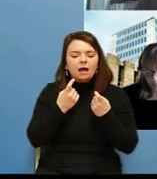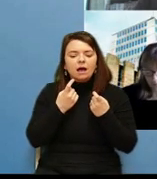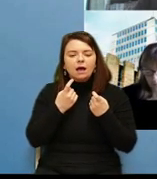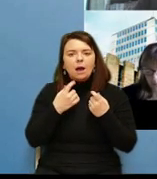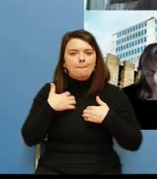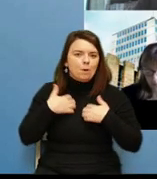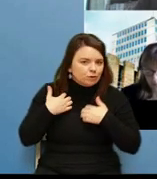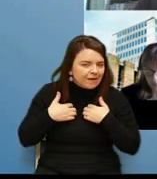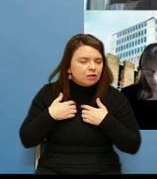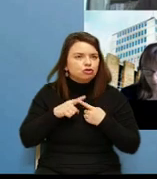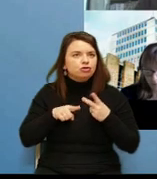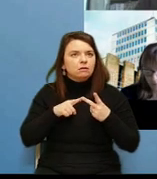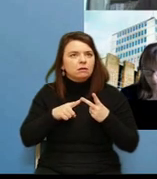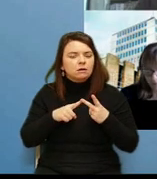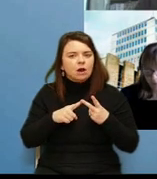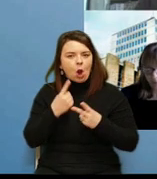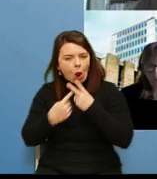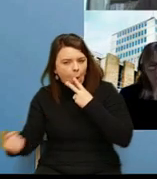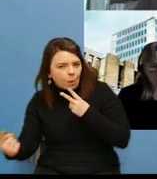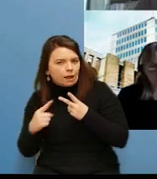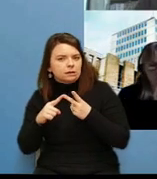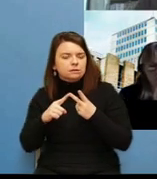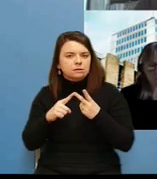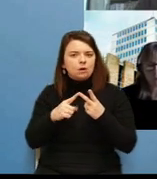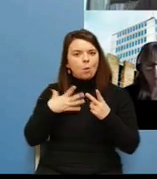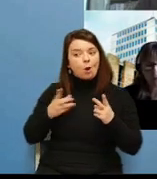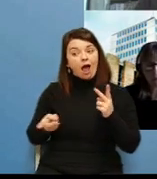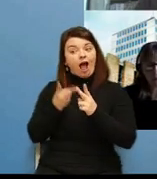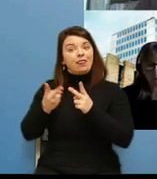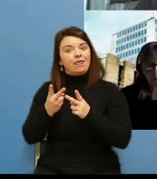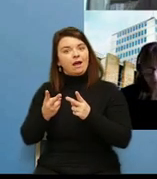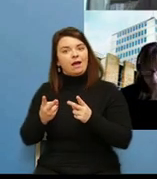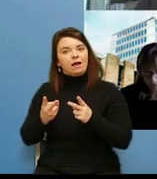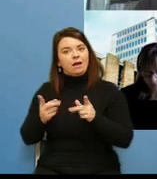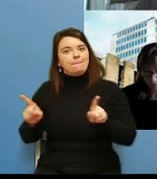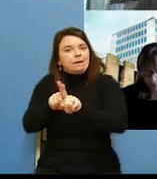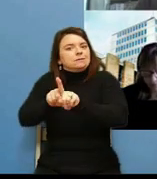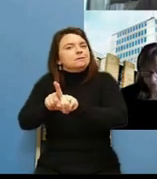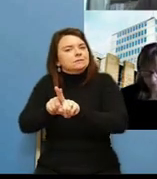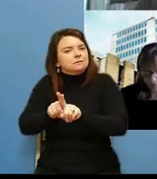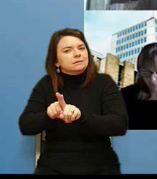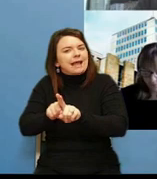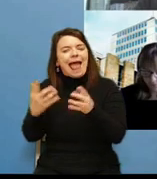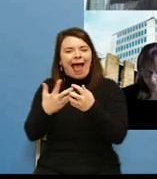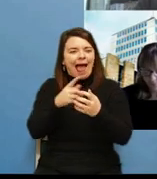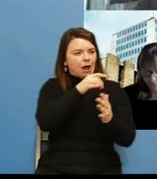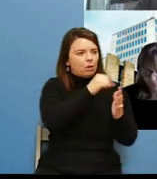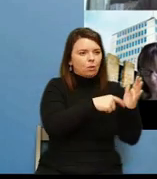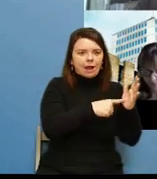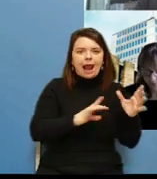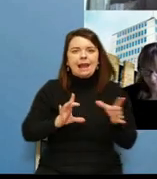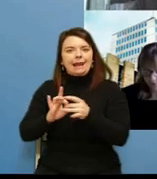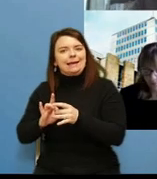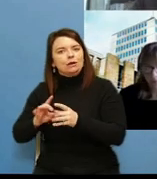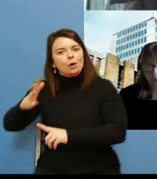sometimes when you're considering aspects of perhaps motivation, loneliness, it's about doing things with other people as well. So how does that link